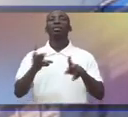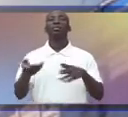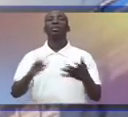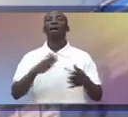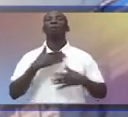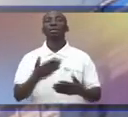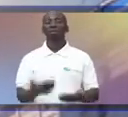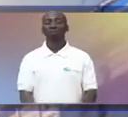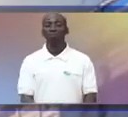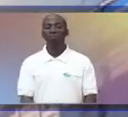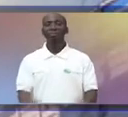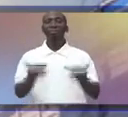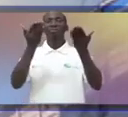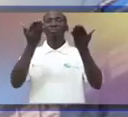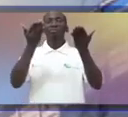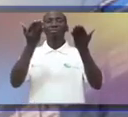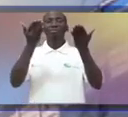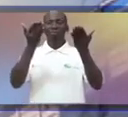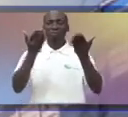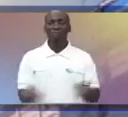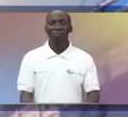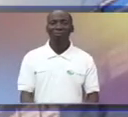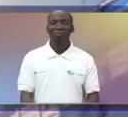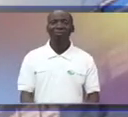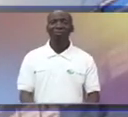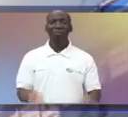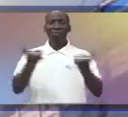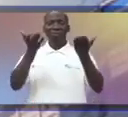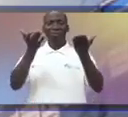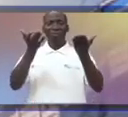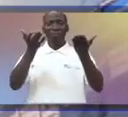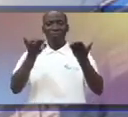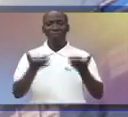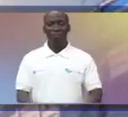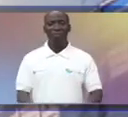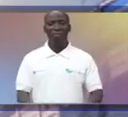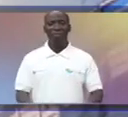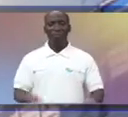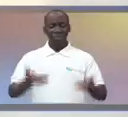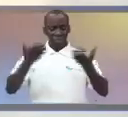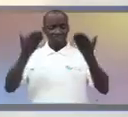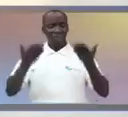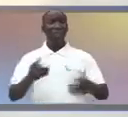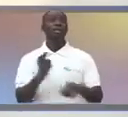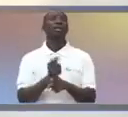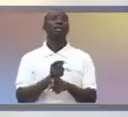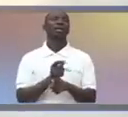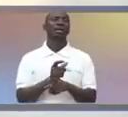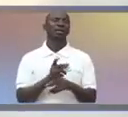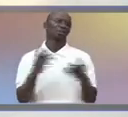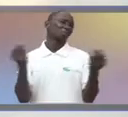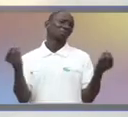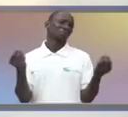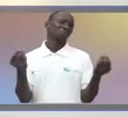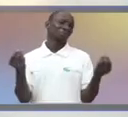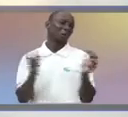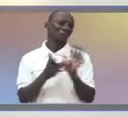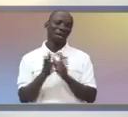masoro no wasan de asim no wepega basoro no wasan de asim eni bible mu